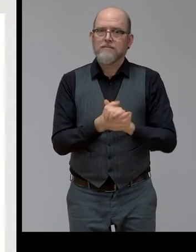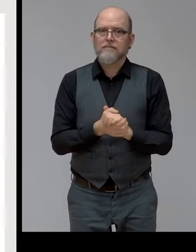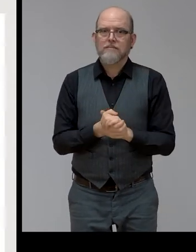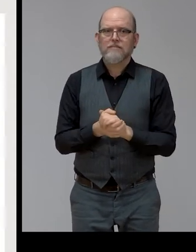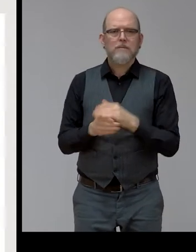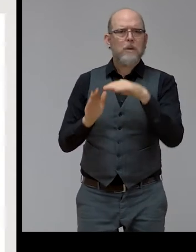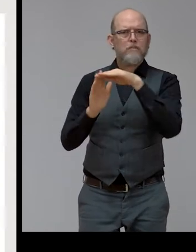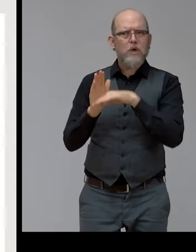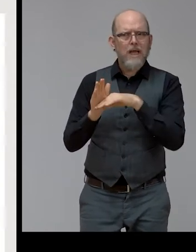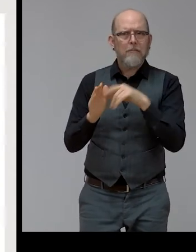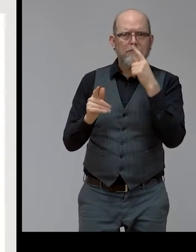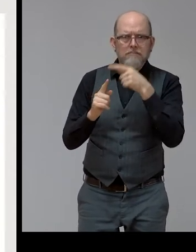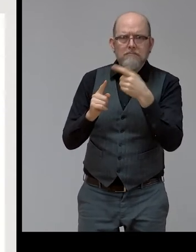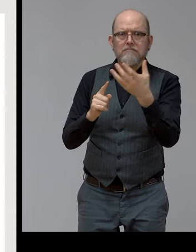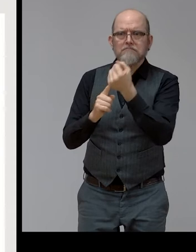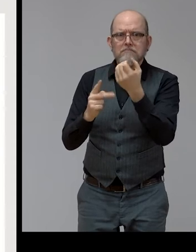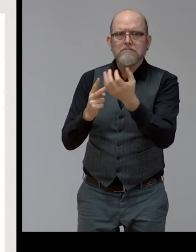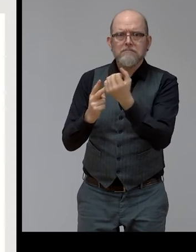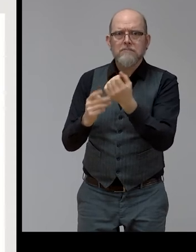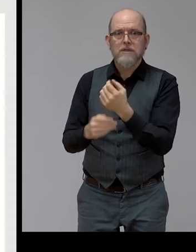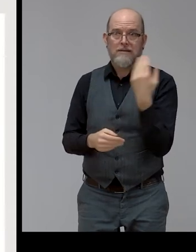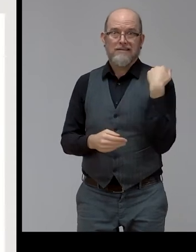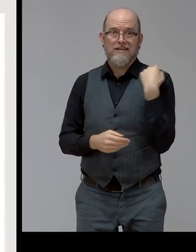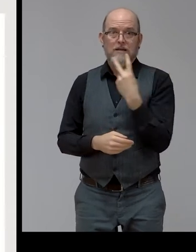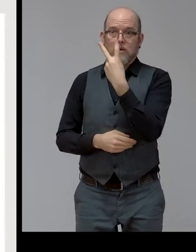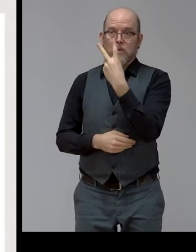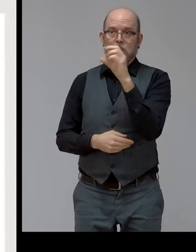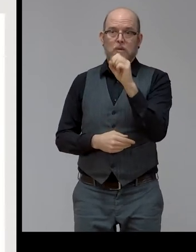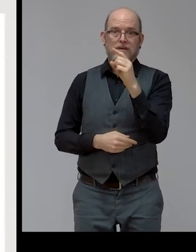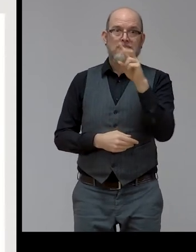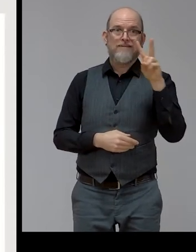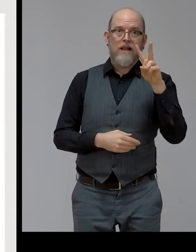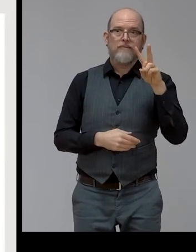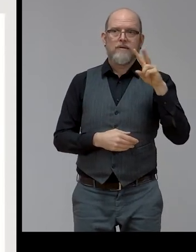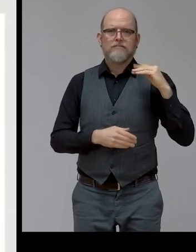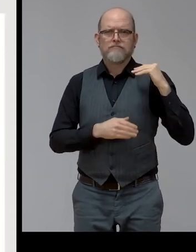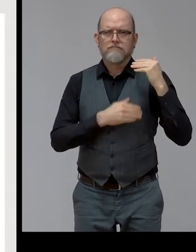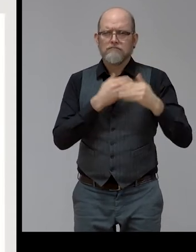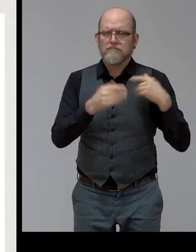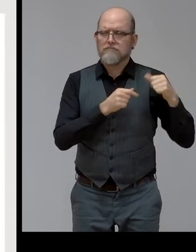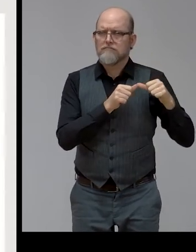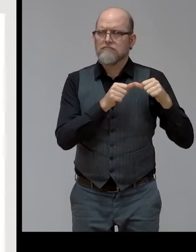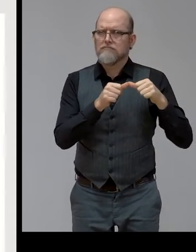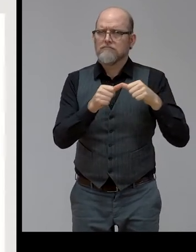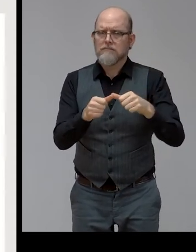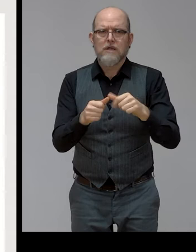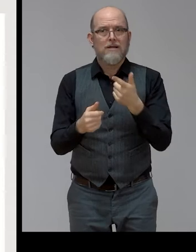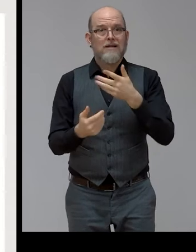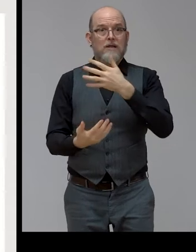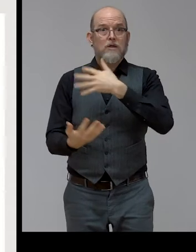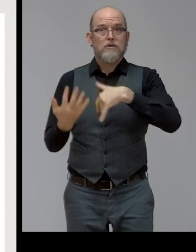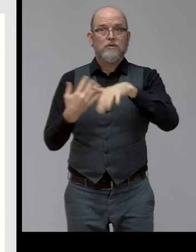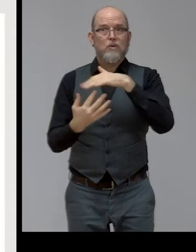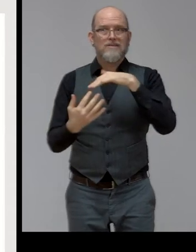since 2012. And the problem is, of course, the social prejudice and incomplete education